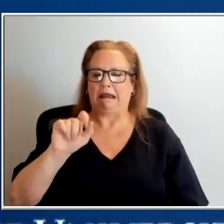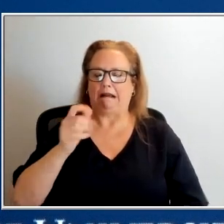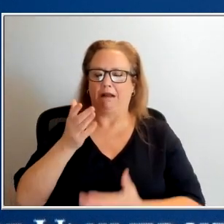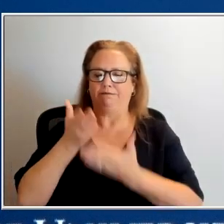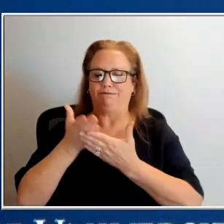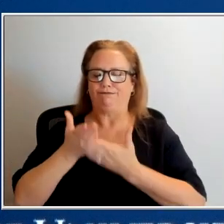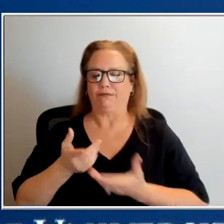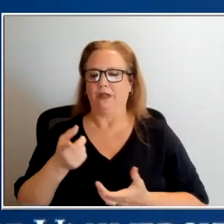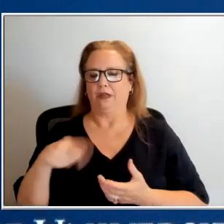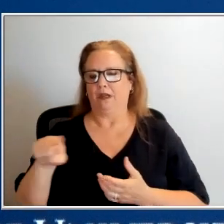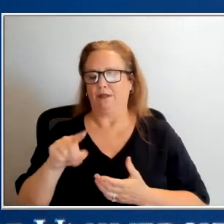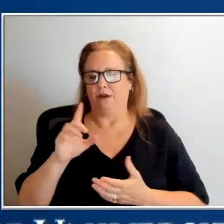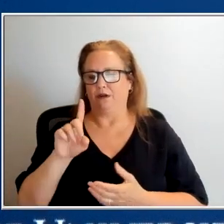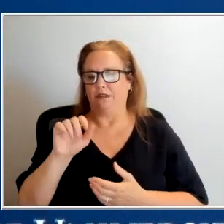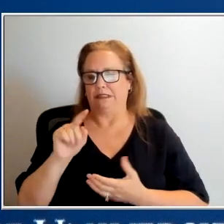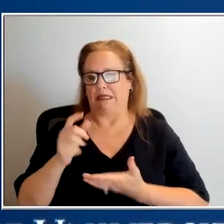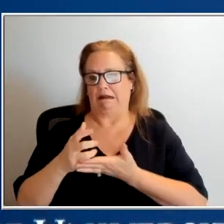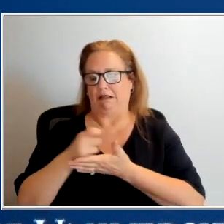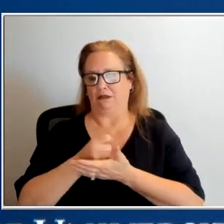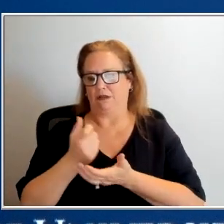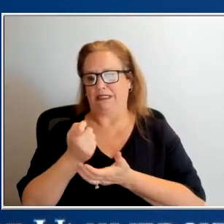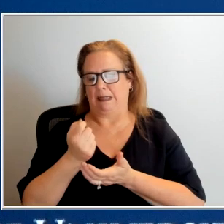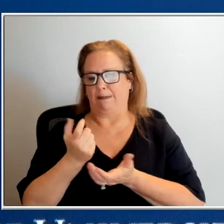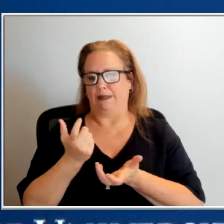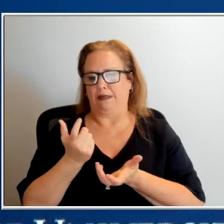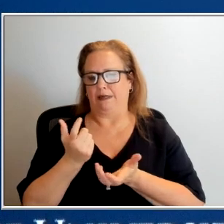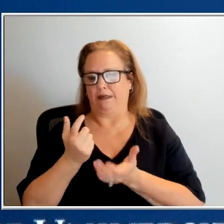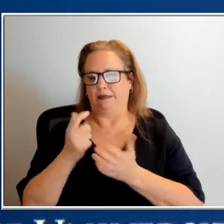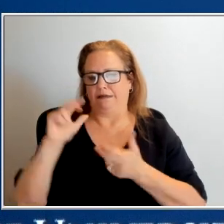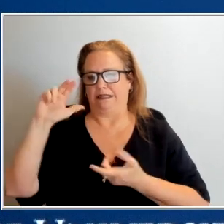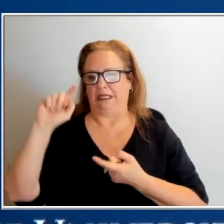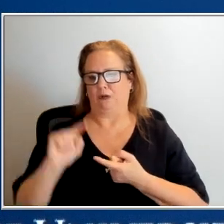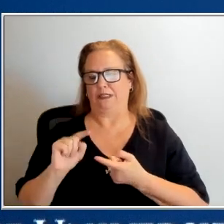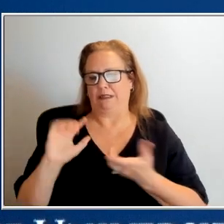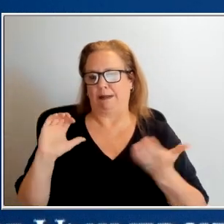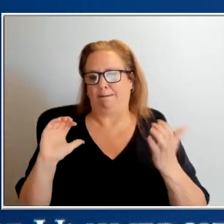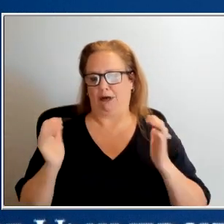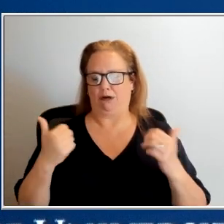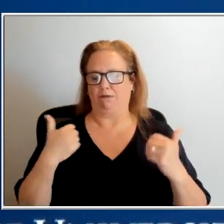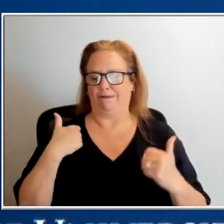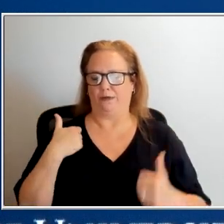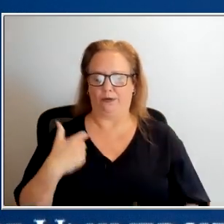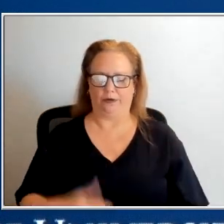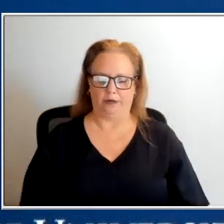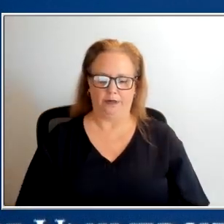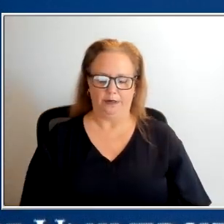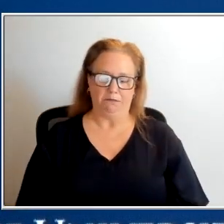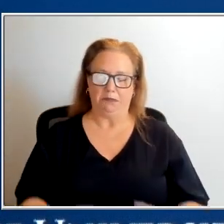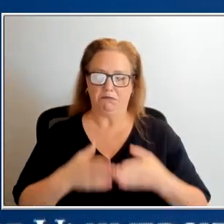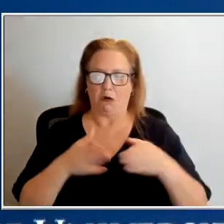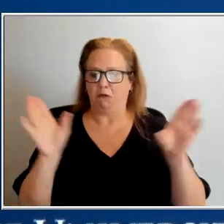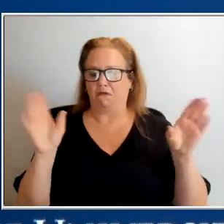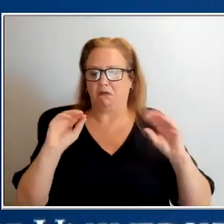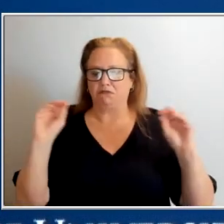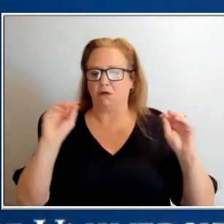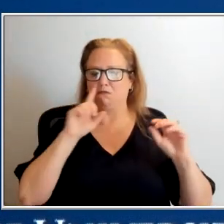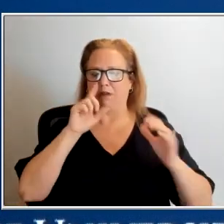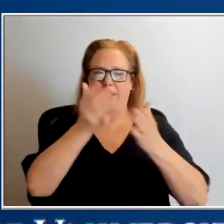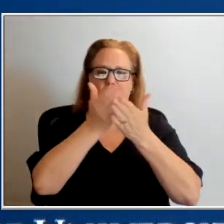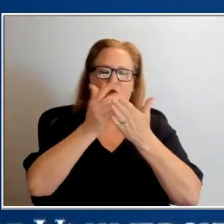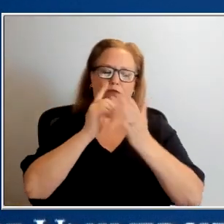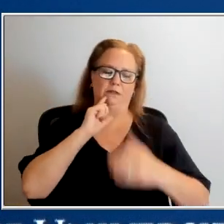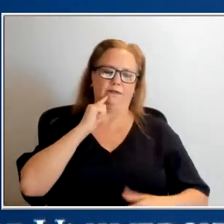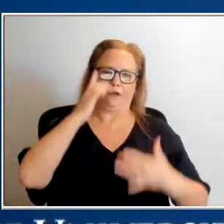their data collection is a little bit decreased compared to where it was. But overall, no really new severe disease